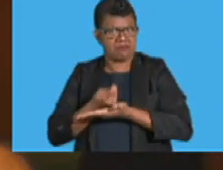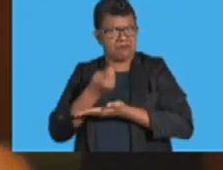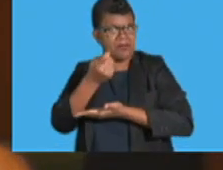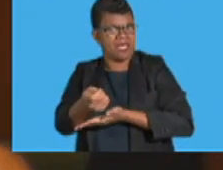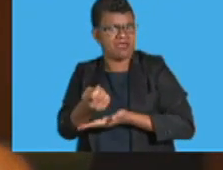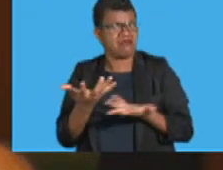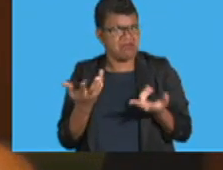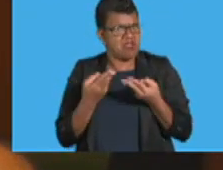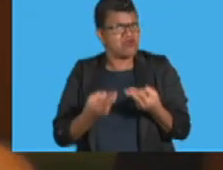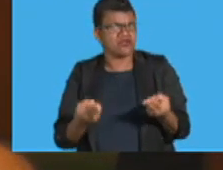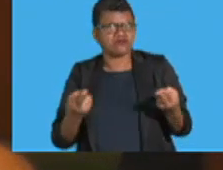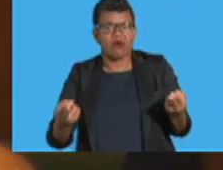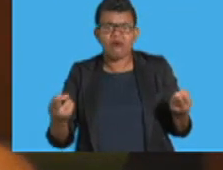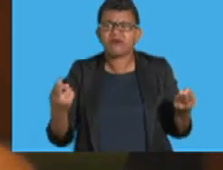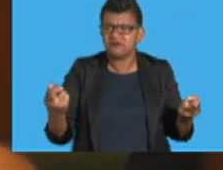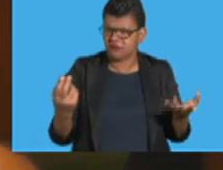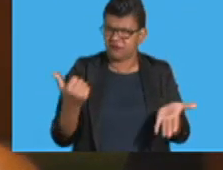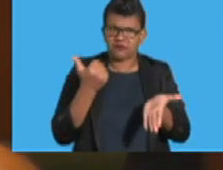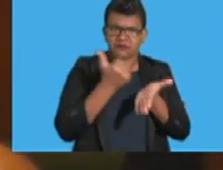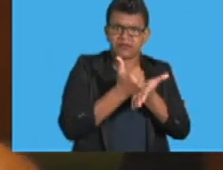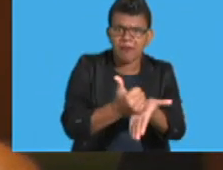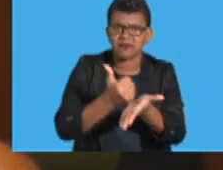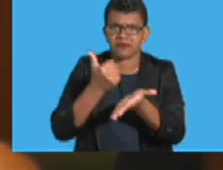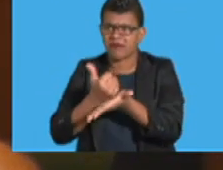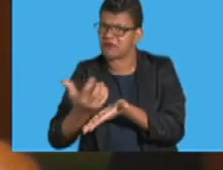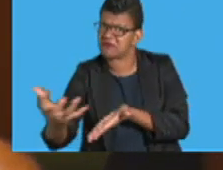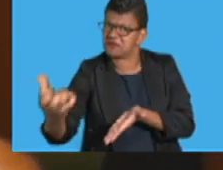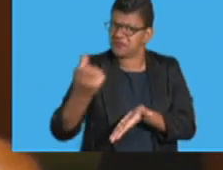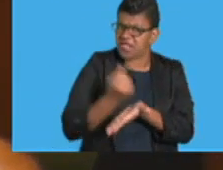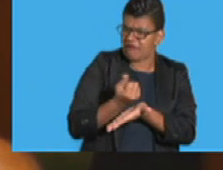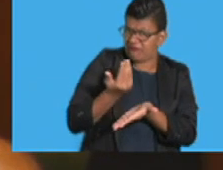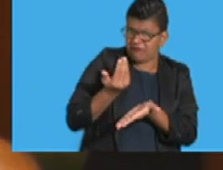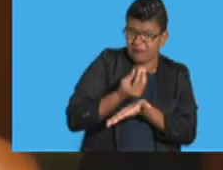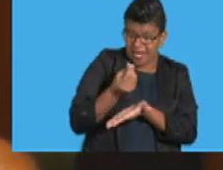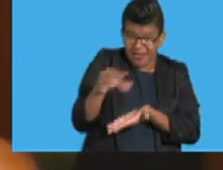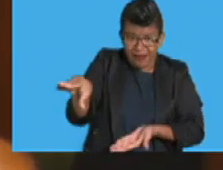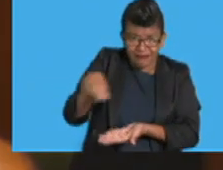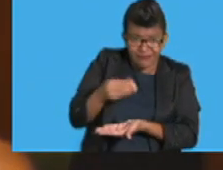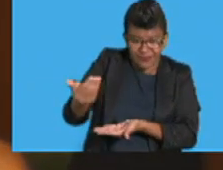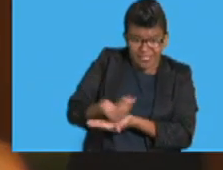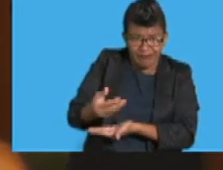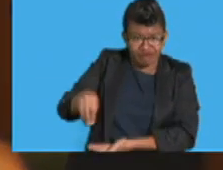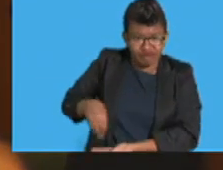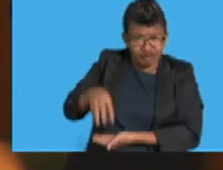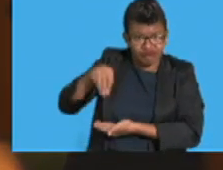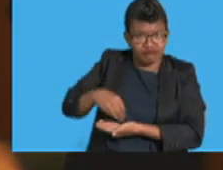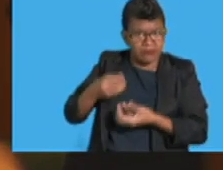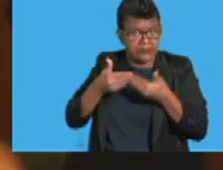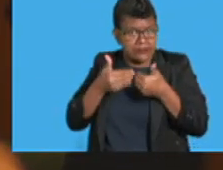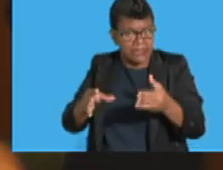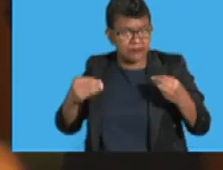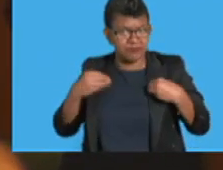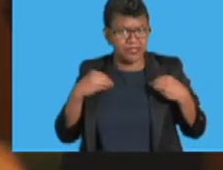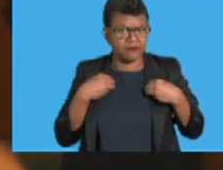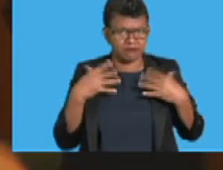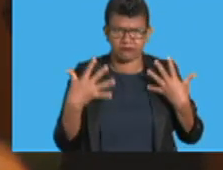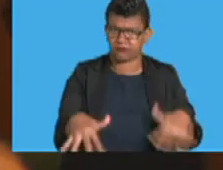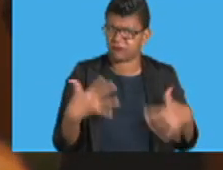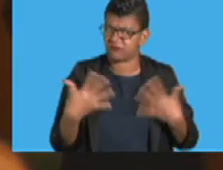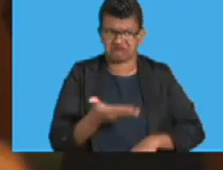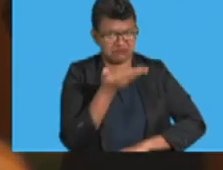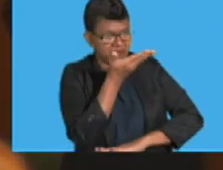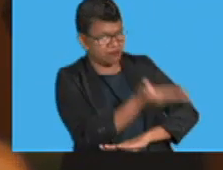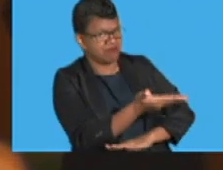support income-generating projects, as in our Fiji First Manifesto to 2018, the National Women's Expo, sponsored by government, will